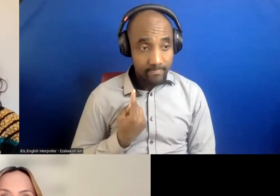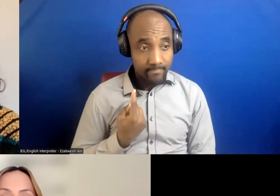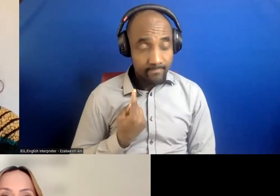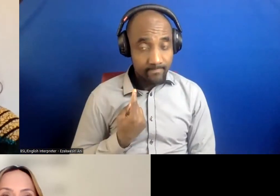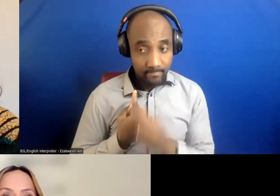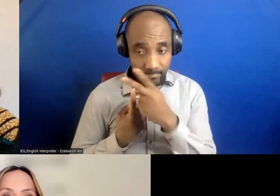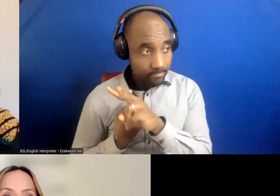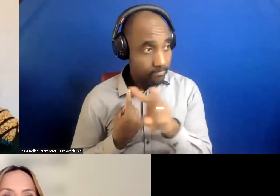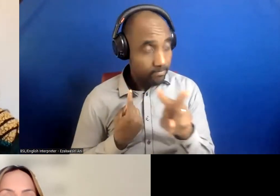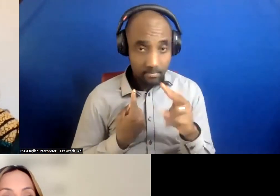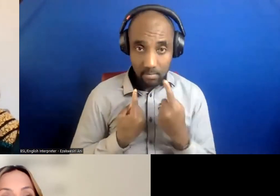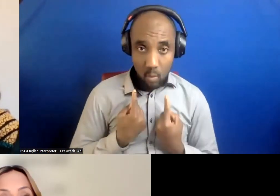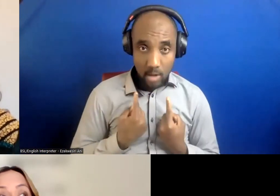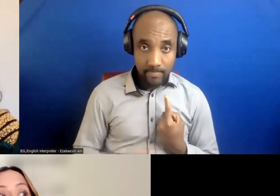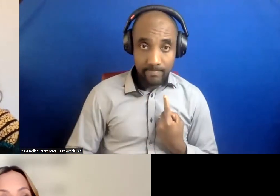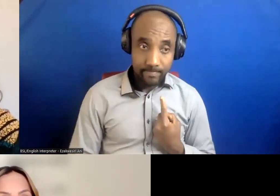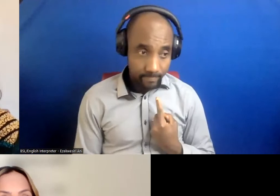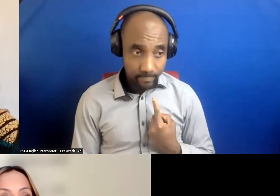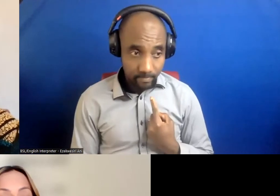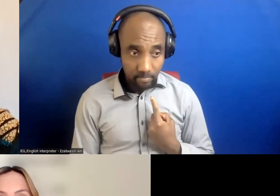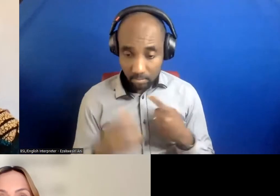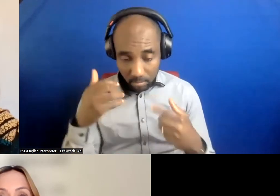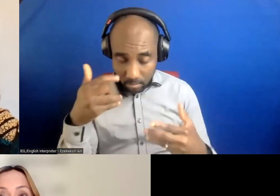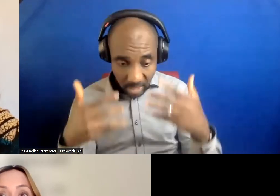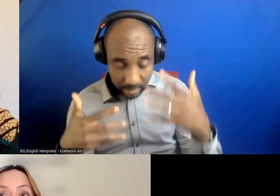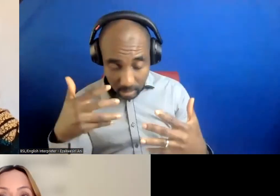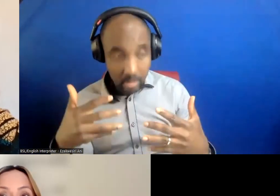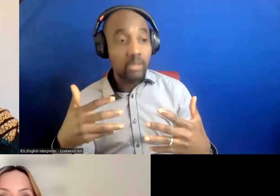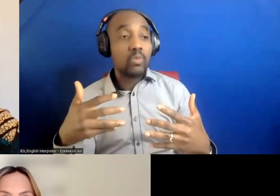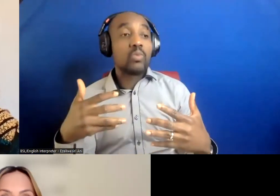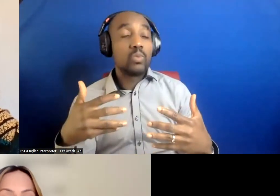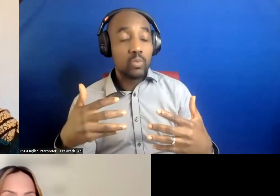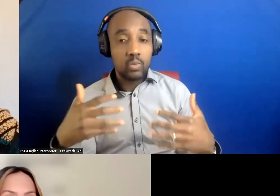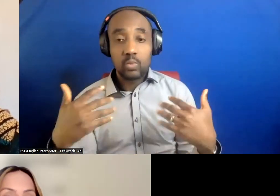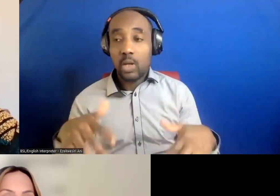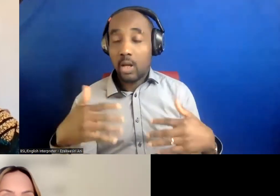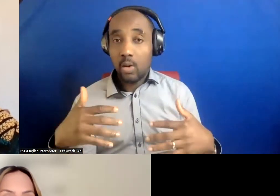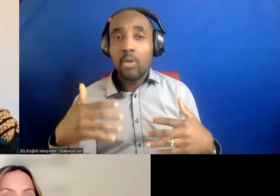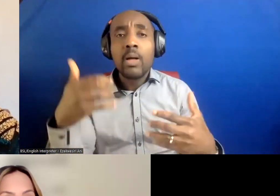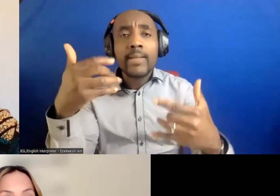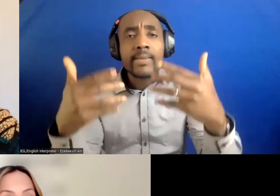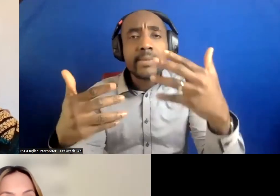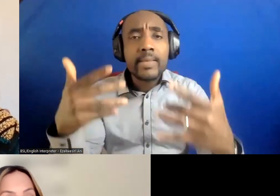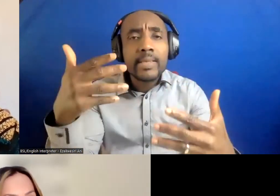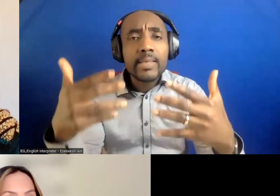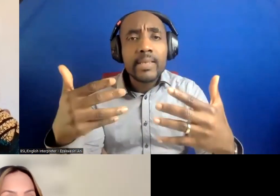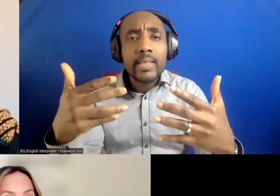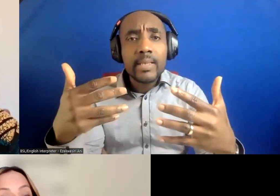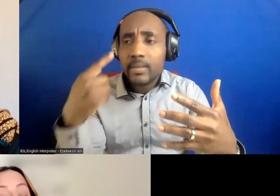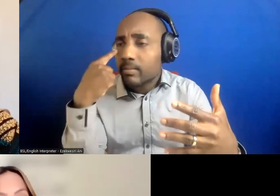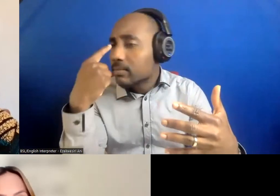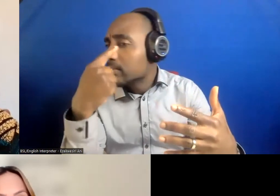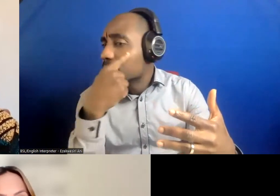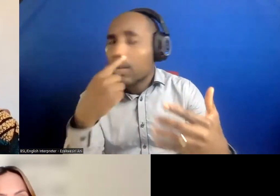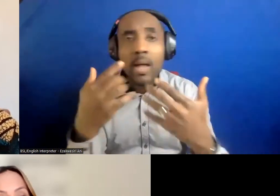that statistic, it makes you question, okay, well, where are the stats that actually tell us how many first foremost